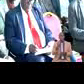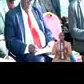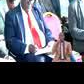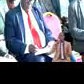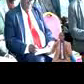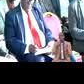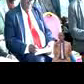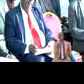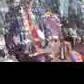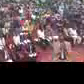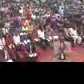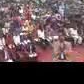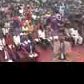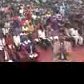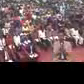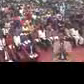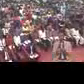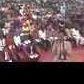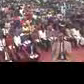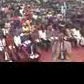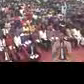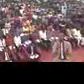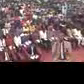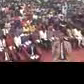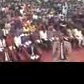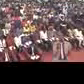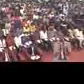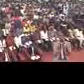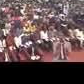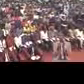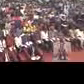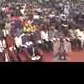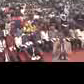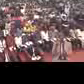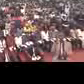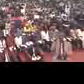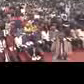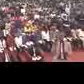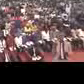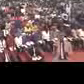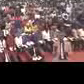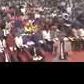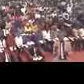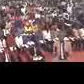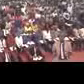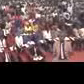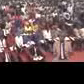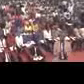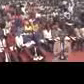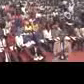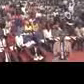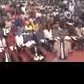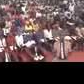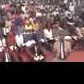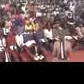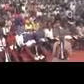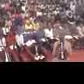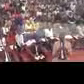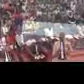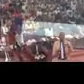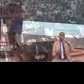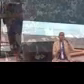What's to be done to the work of the devil? I said, what's to be done to the work of the devil?